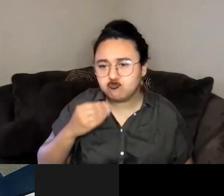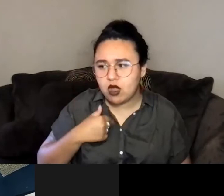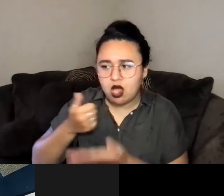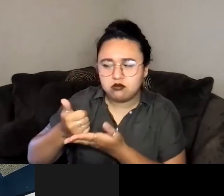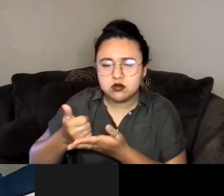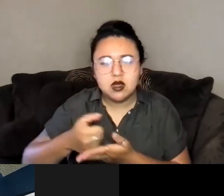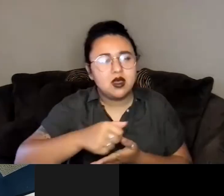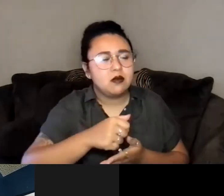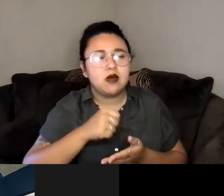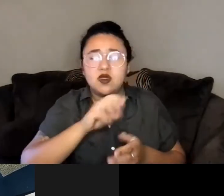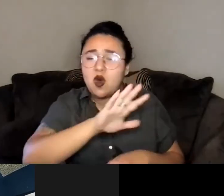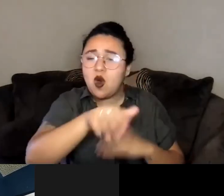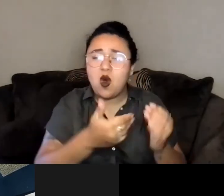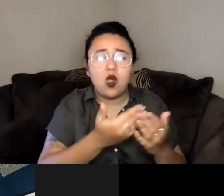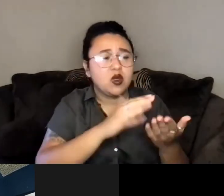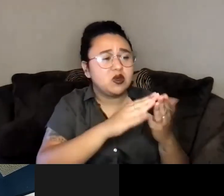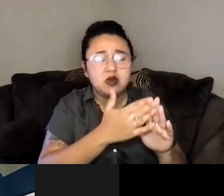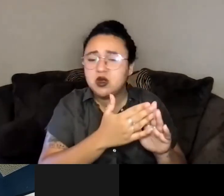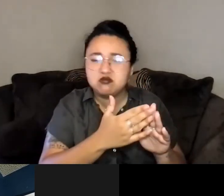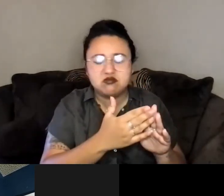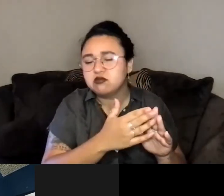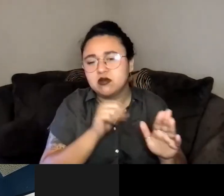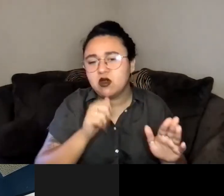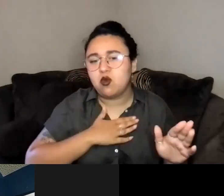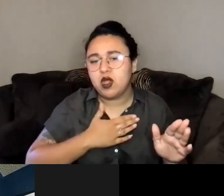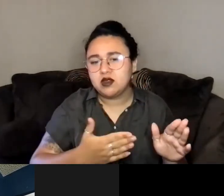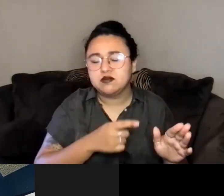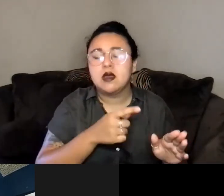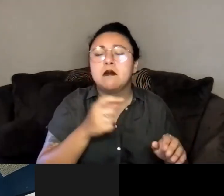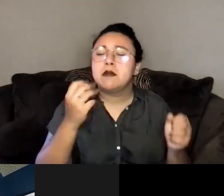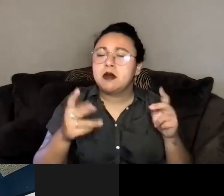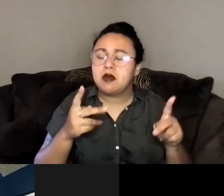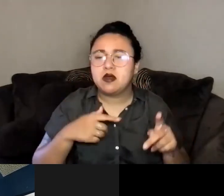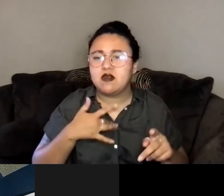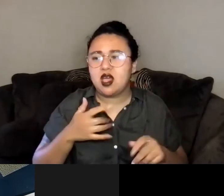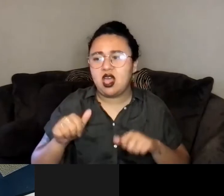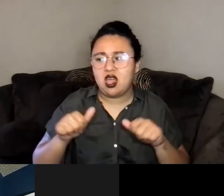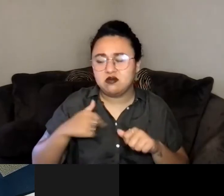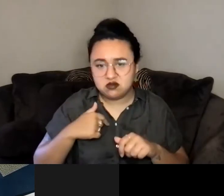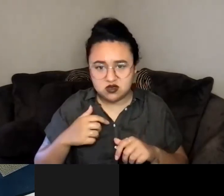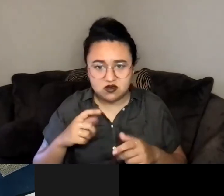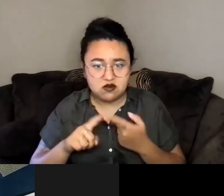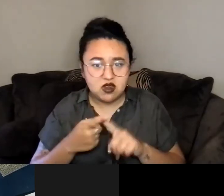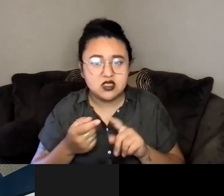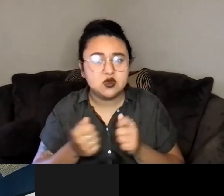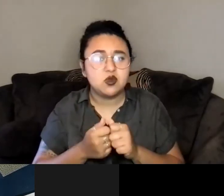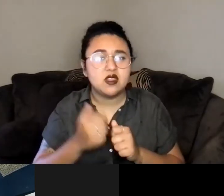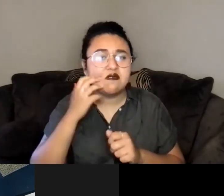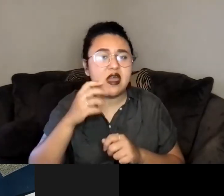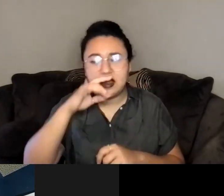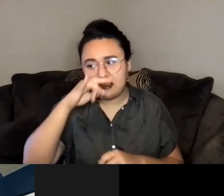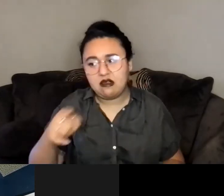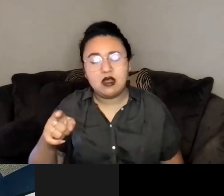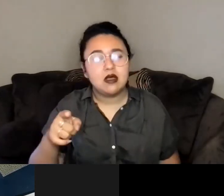to, or people have been hesitant to actually be friends with a fat kid. So like behind closed doors, yeah, maybe we'll help, but not in